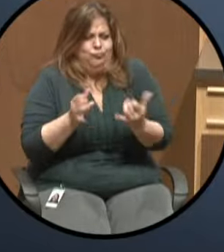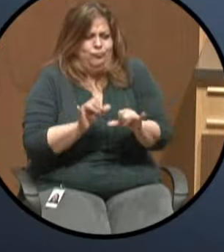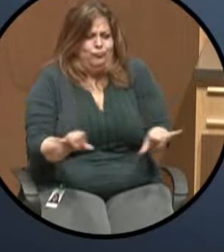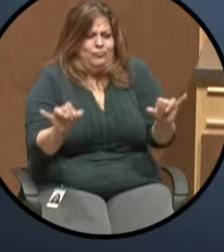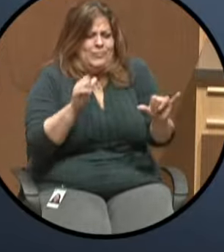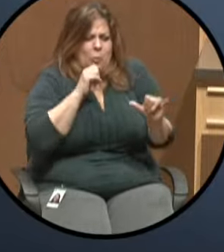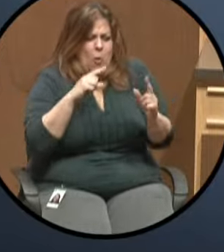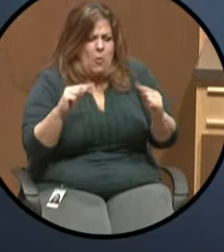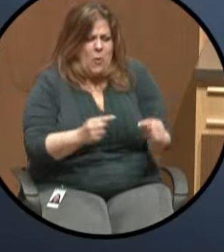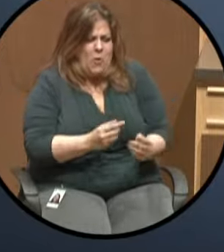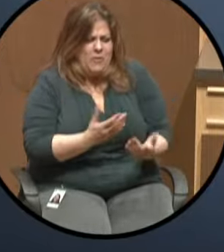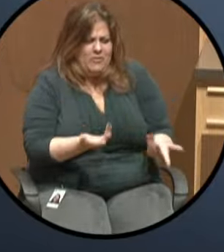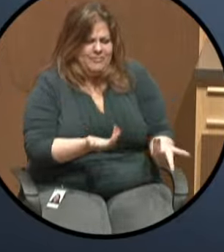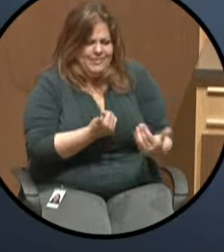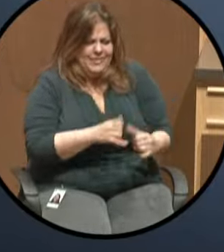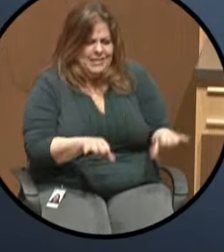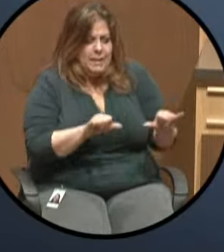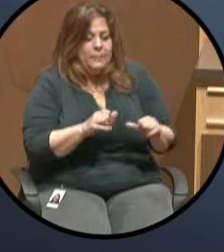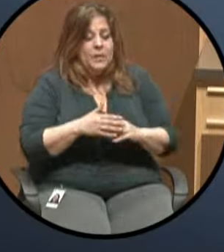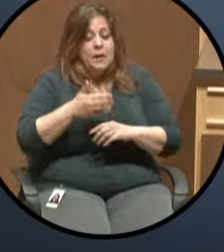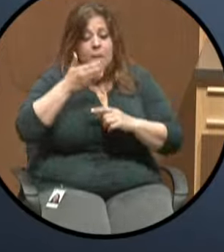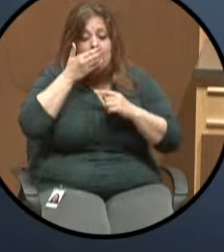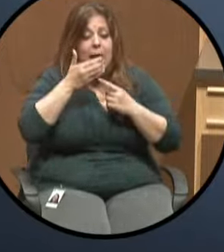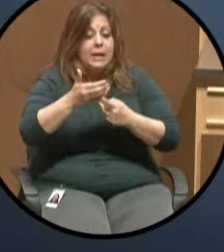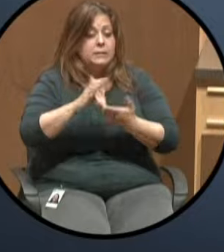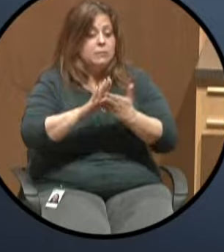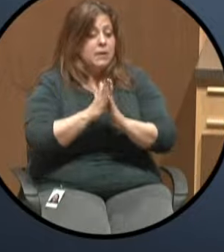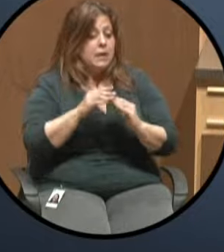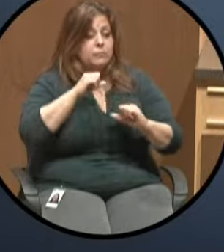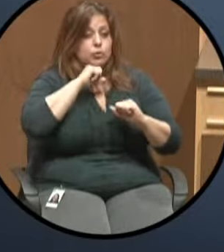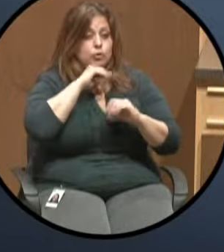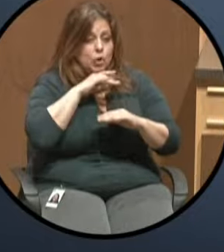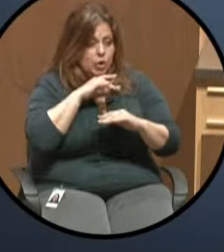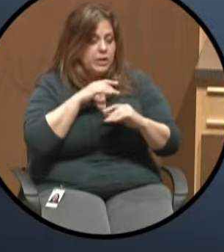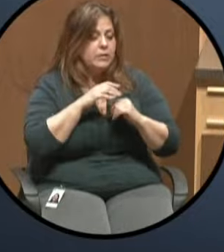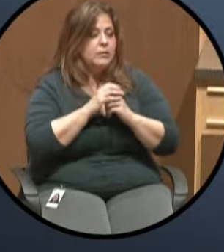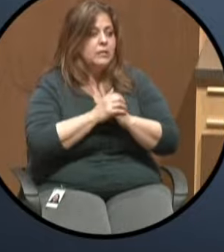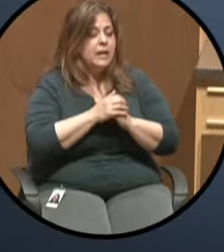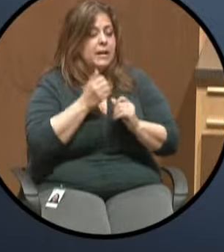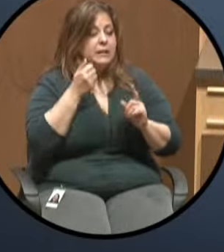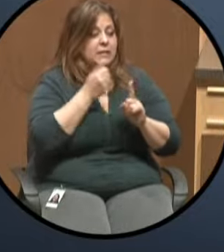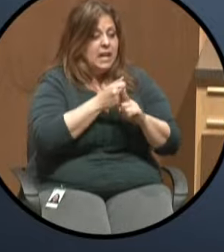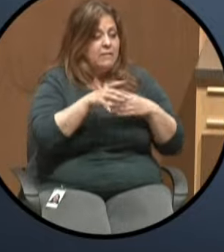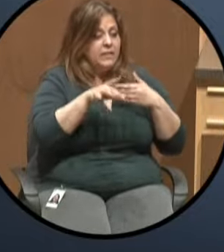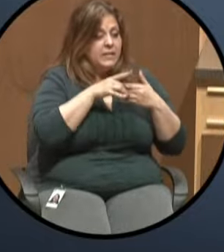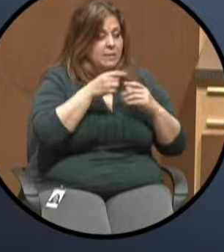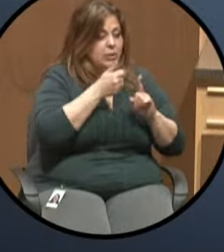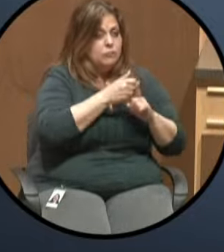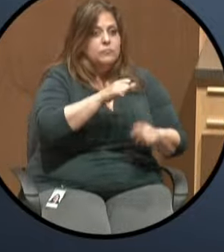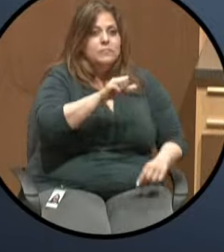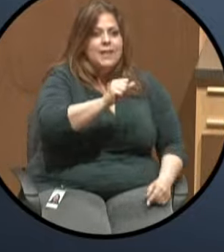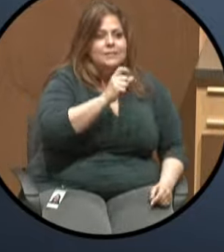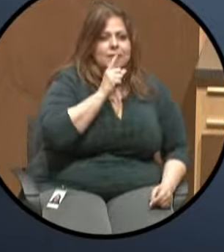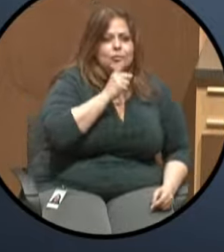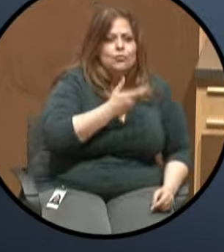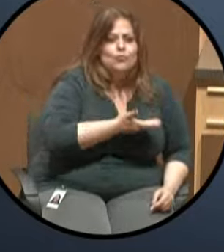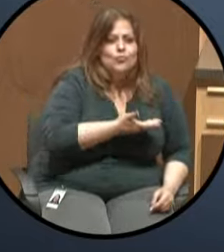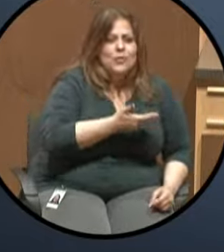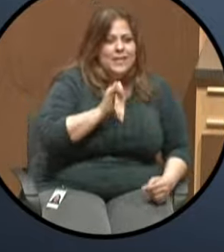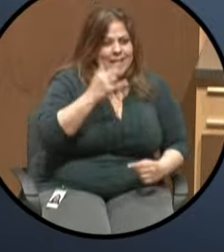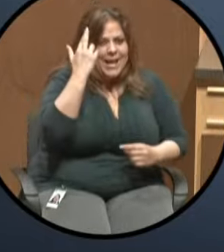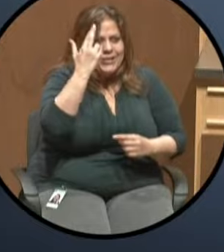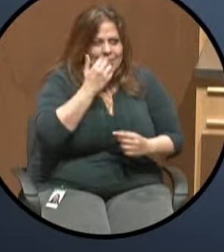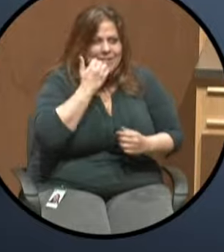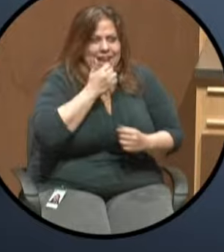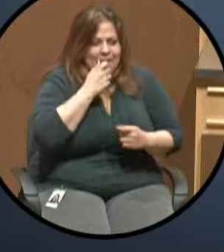basis. Masks get dirty, so that's a problem. You can self-contaminate yourself. True, that's true. That's why we have to